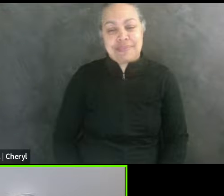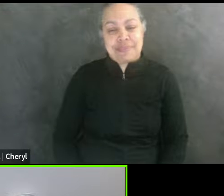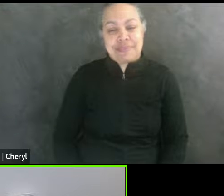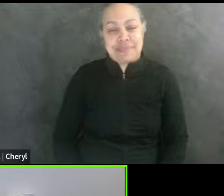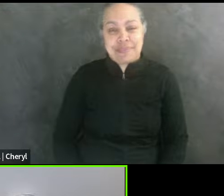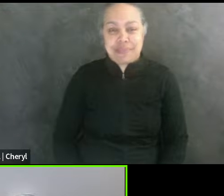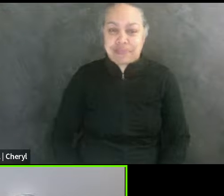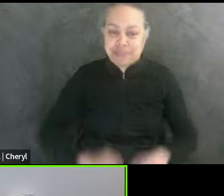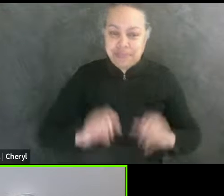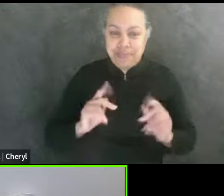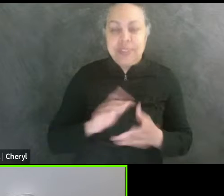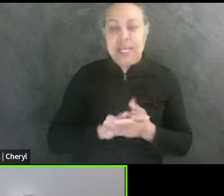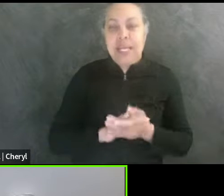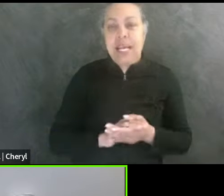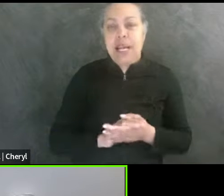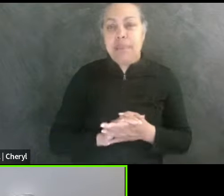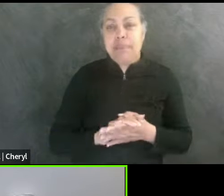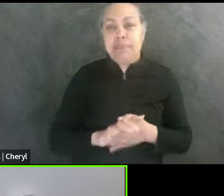Okay.